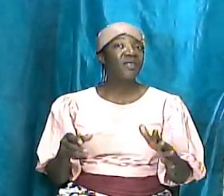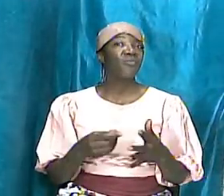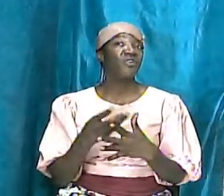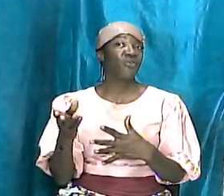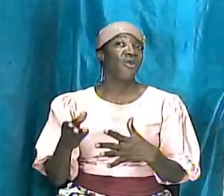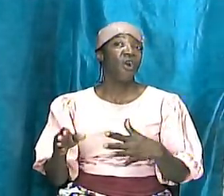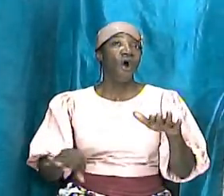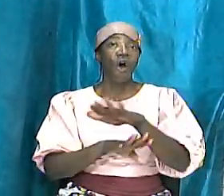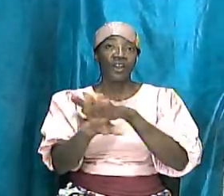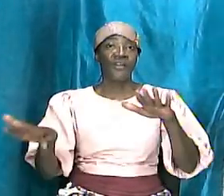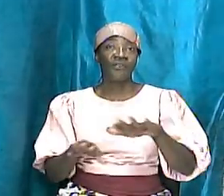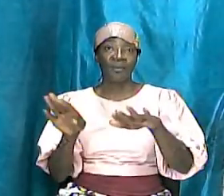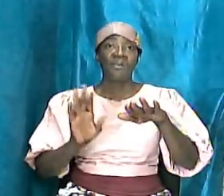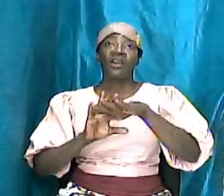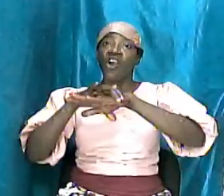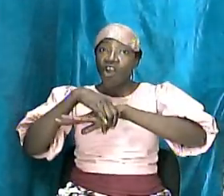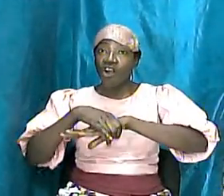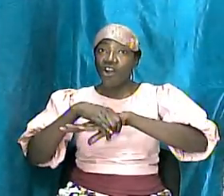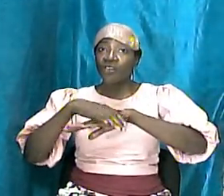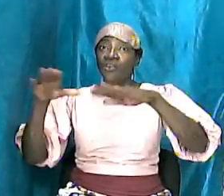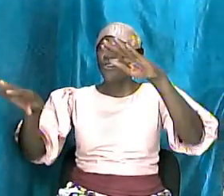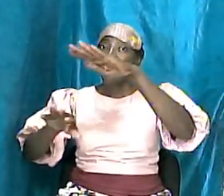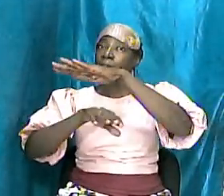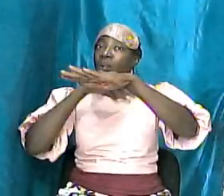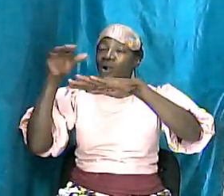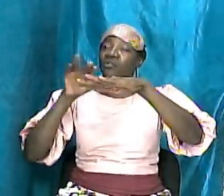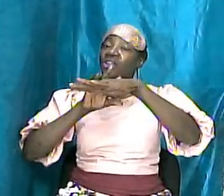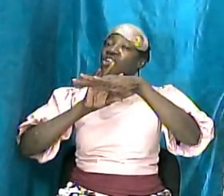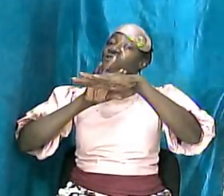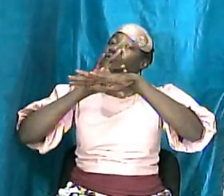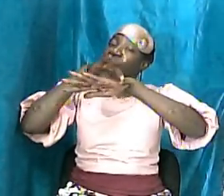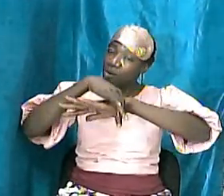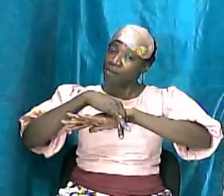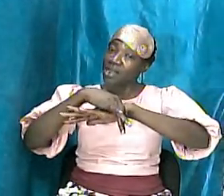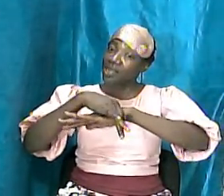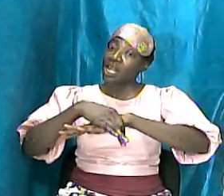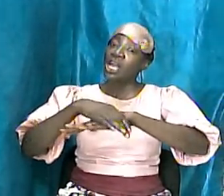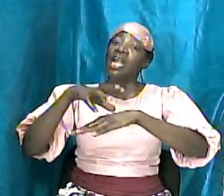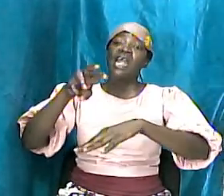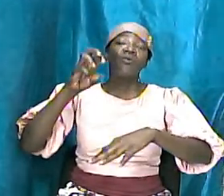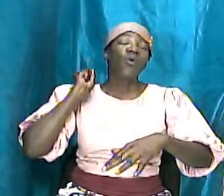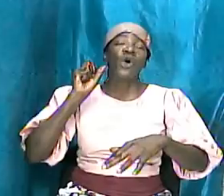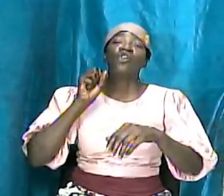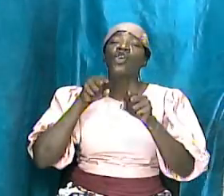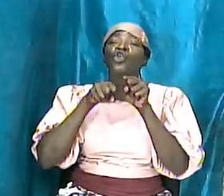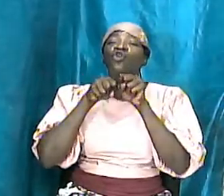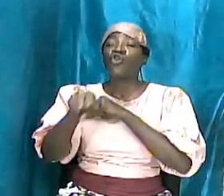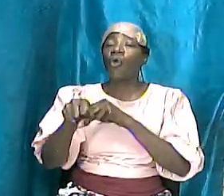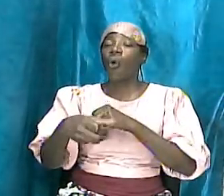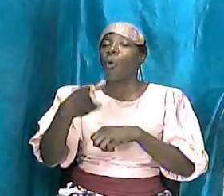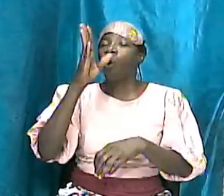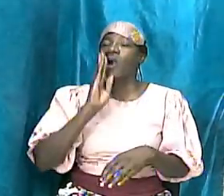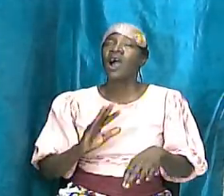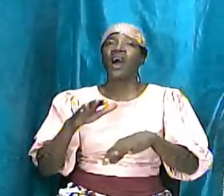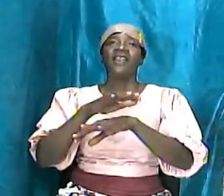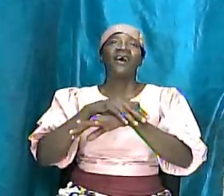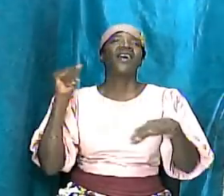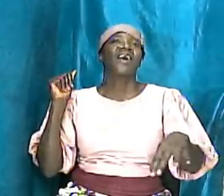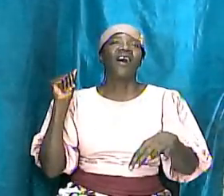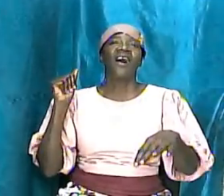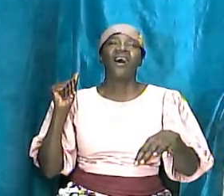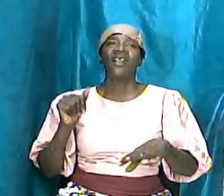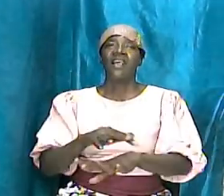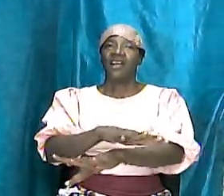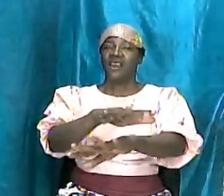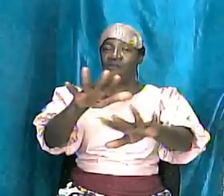were above the firmament. And it was so. And God called the